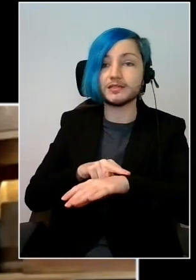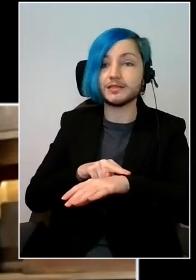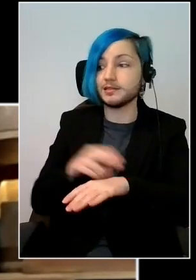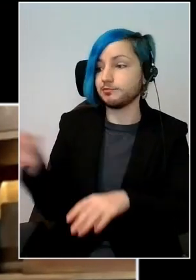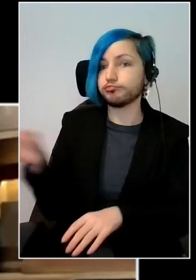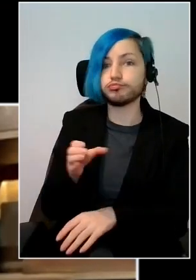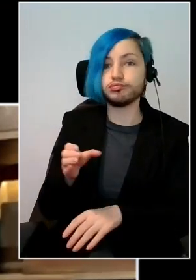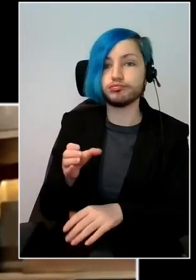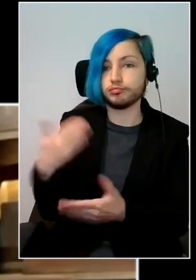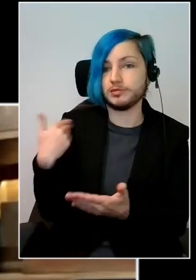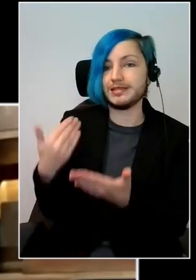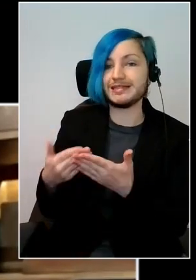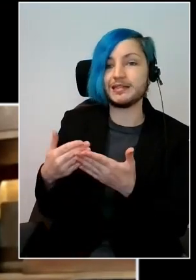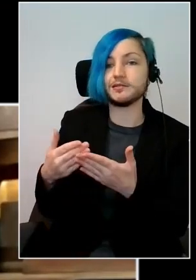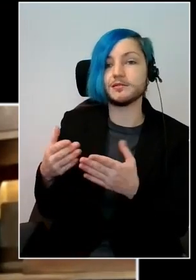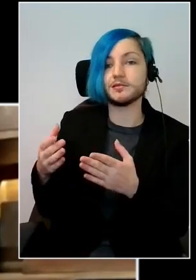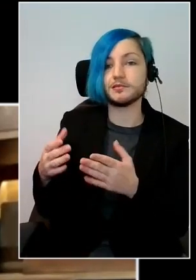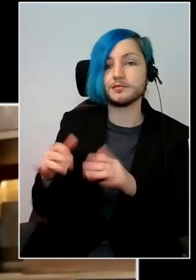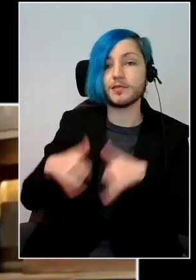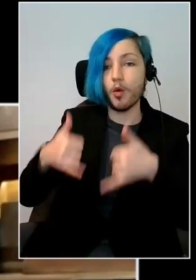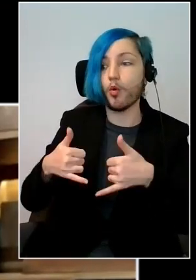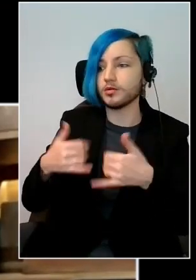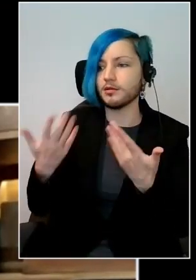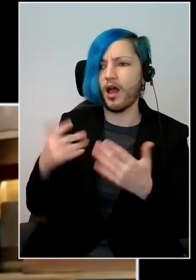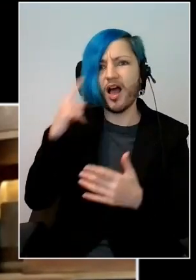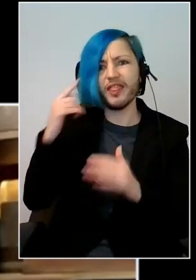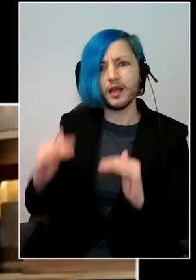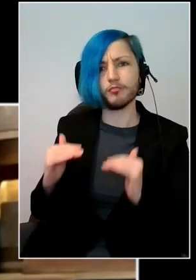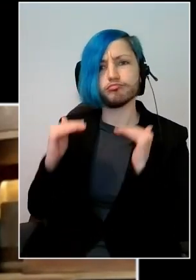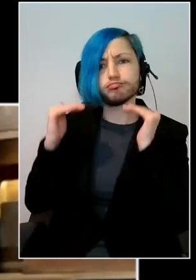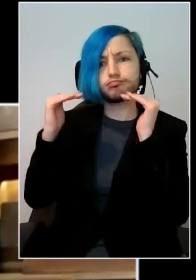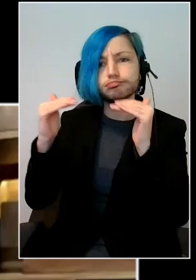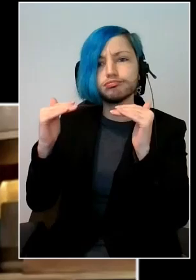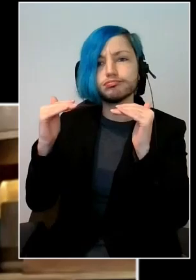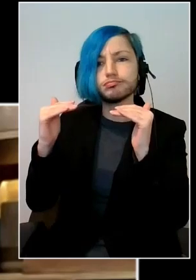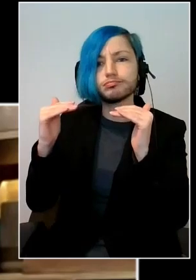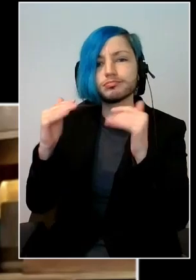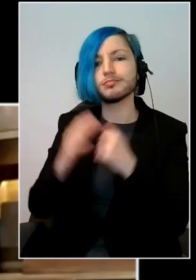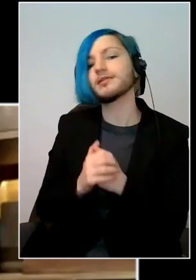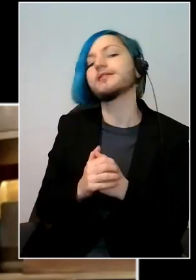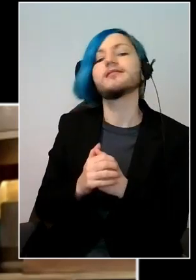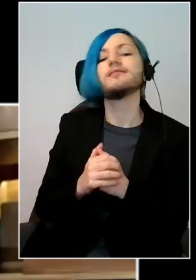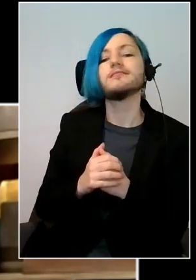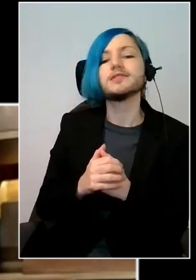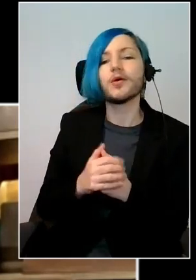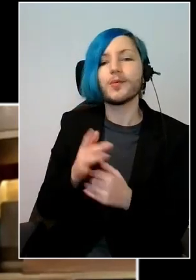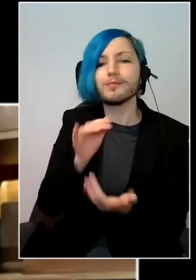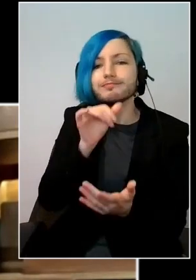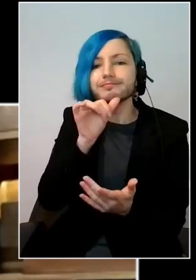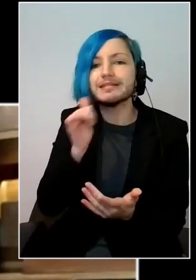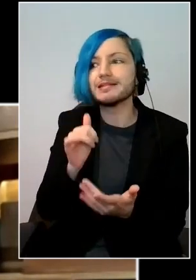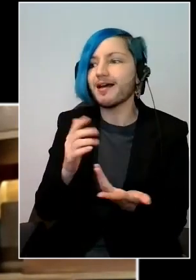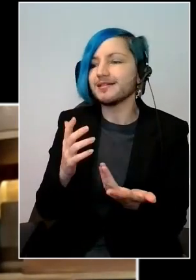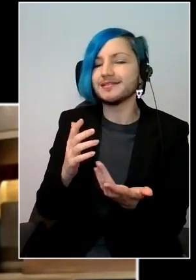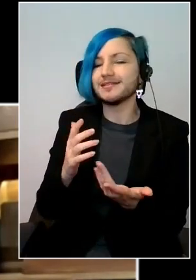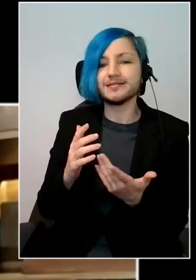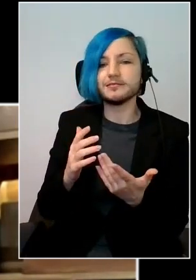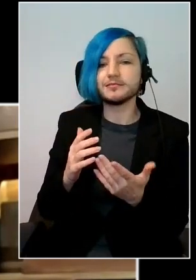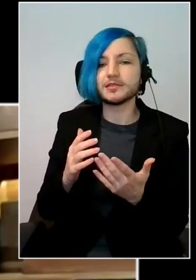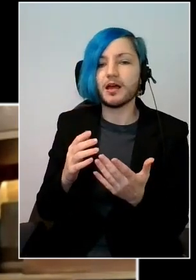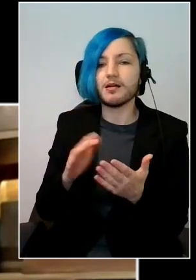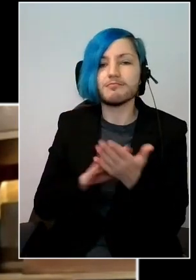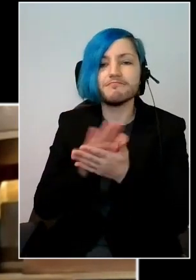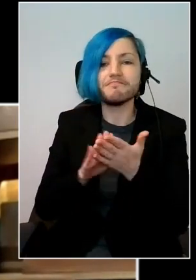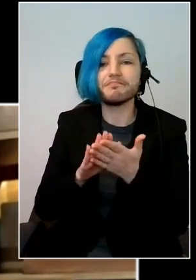award has been even higher. I think it's very nice to be able to, when we're offering apprenticeships, and we've actually diversified